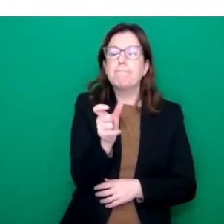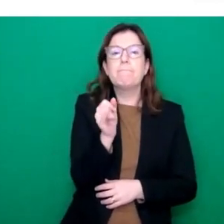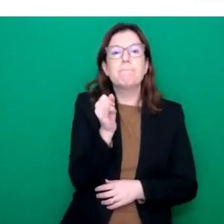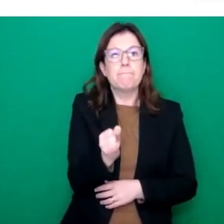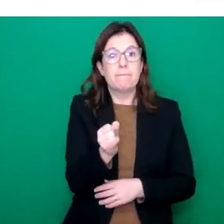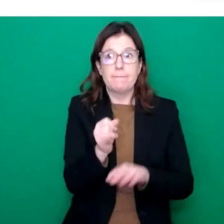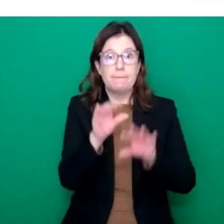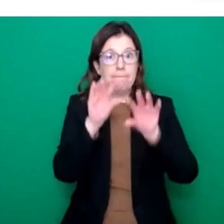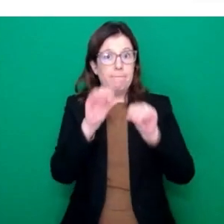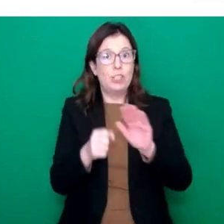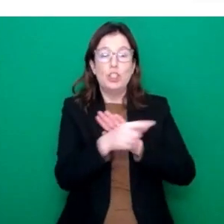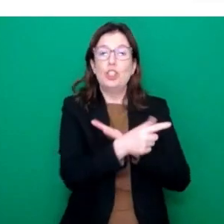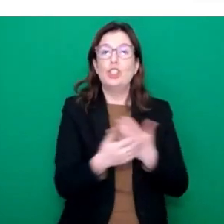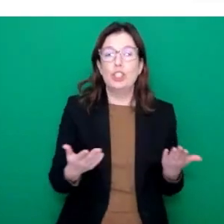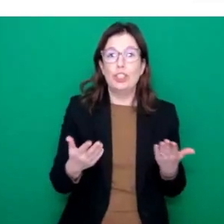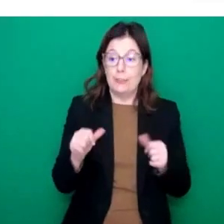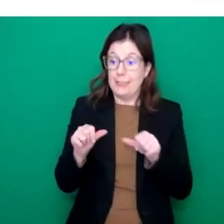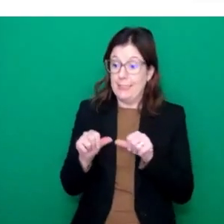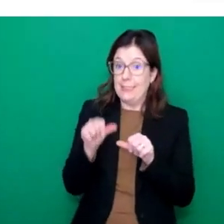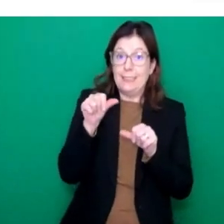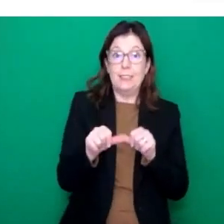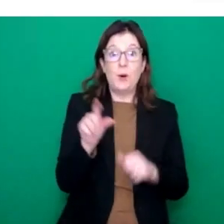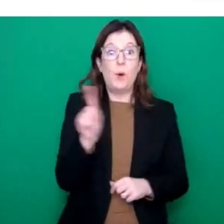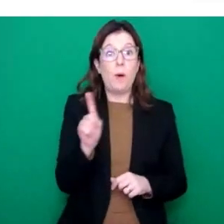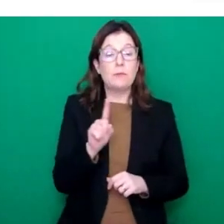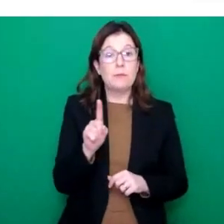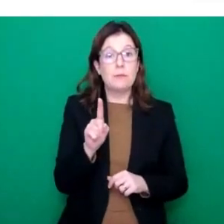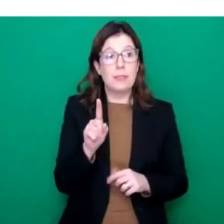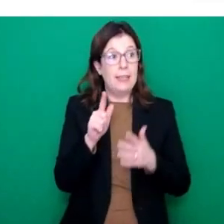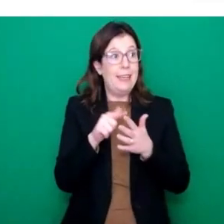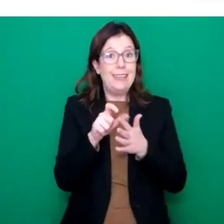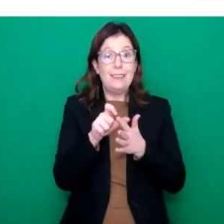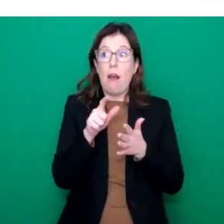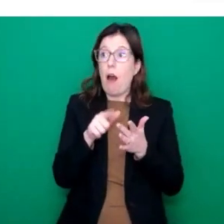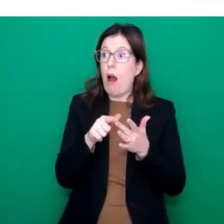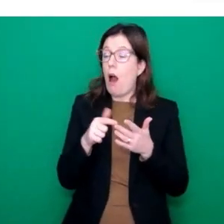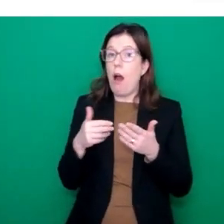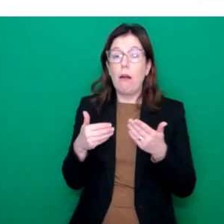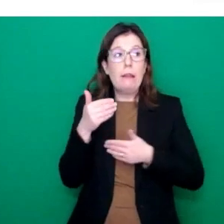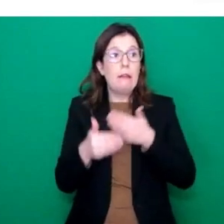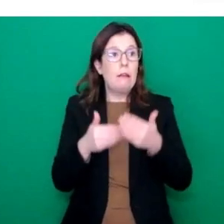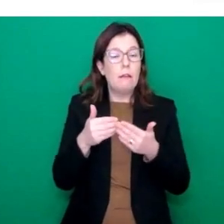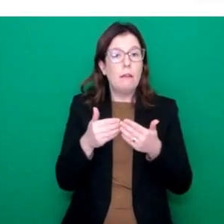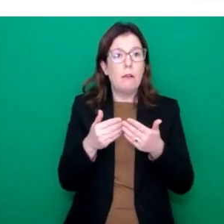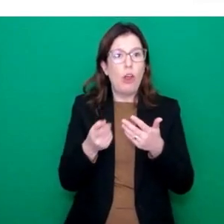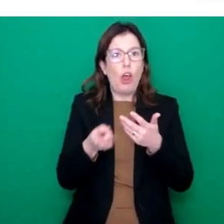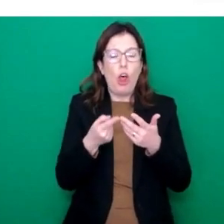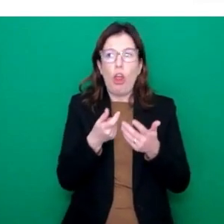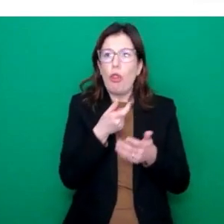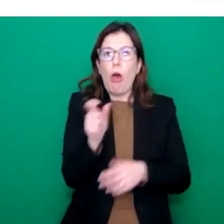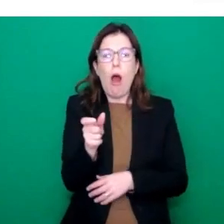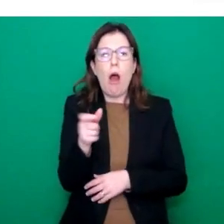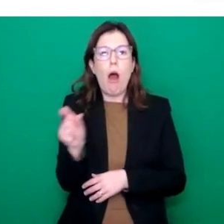scrapped. Following this, we begin to see in the EDI momentum that further categories were added, such